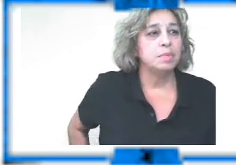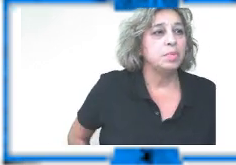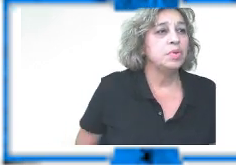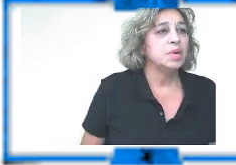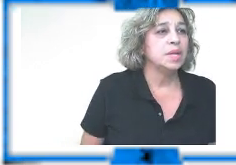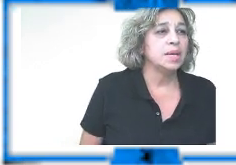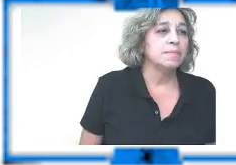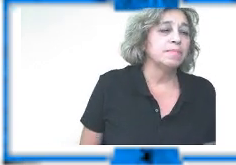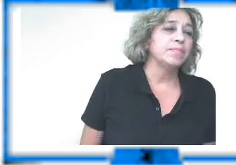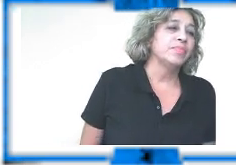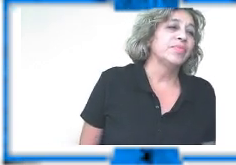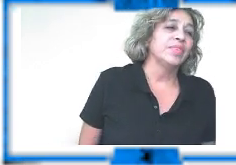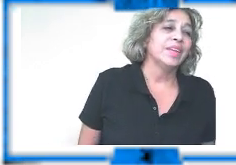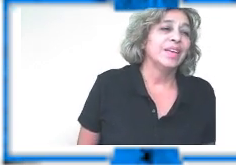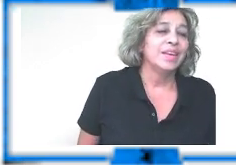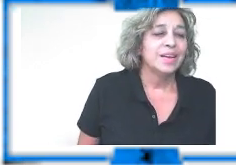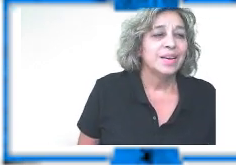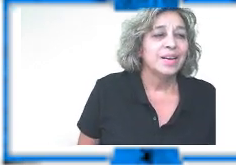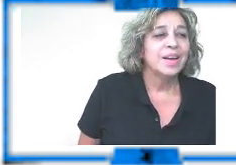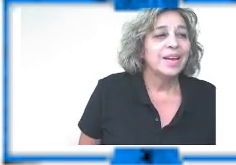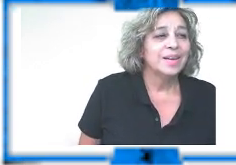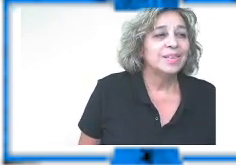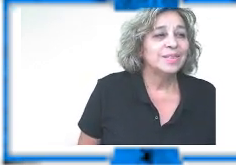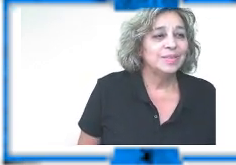corruption and impunity.